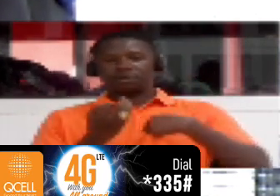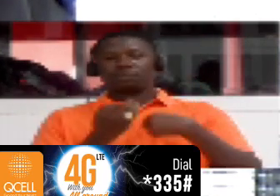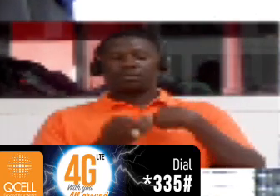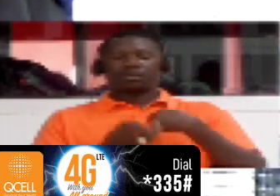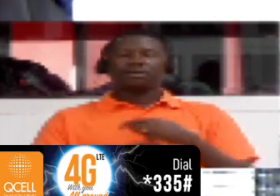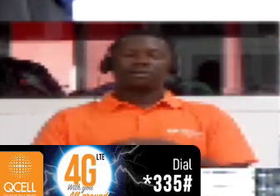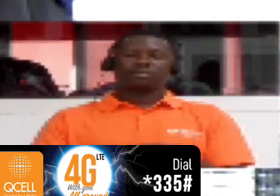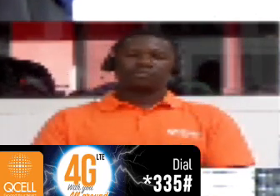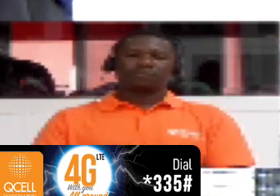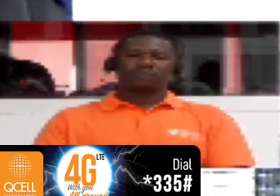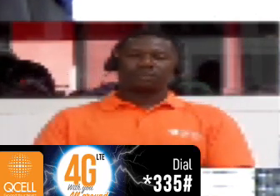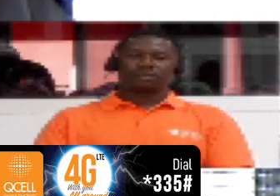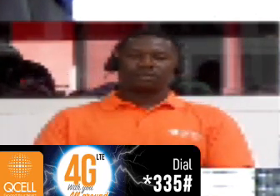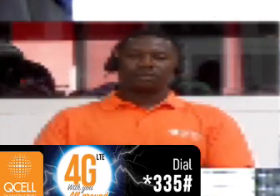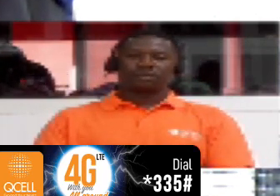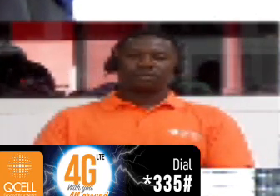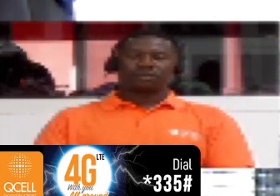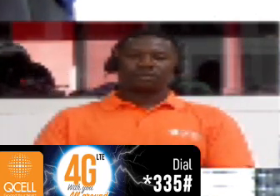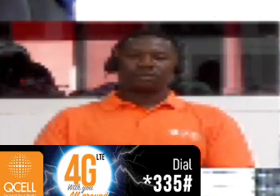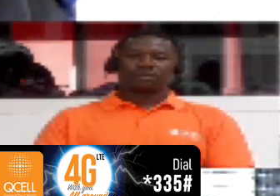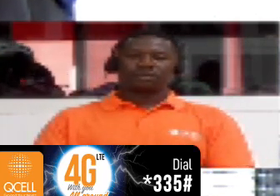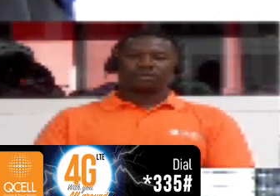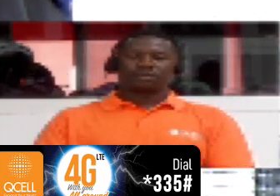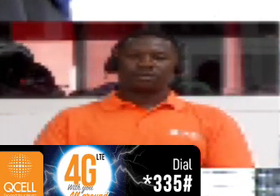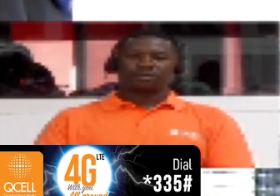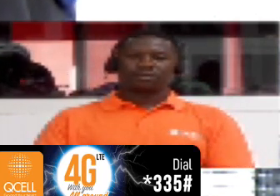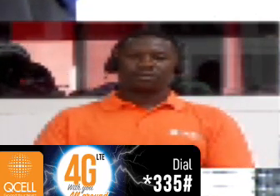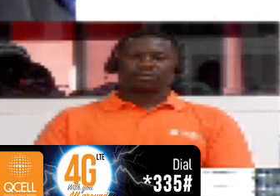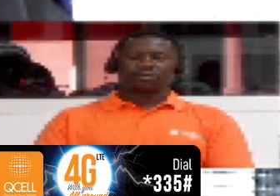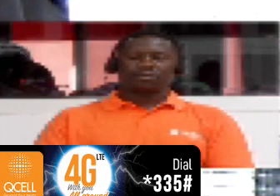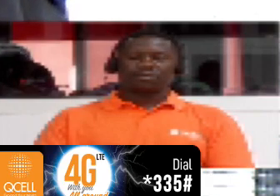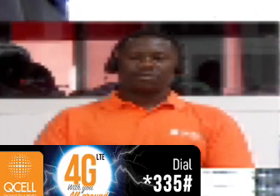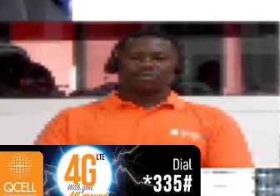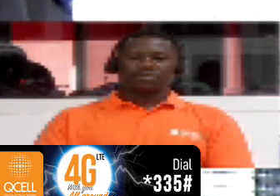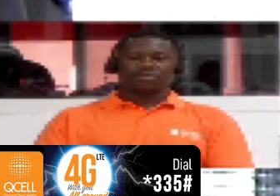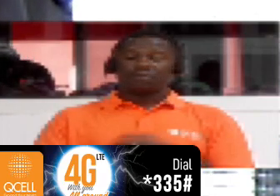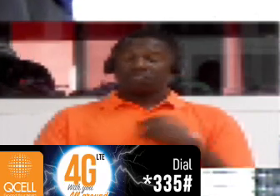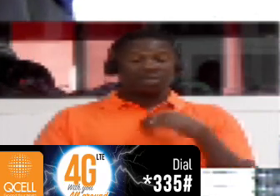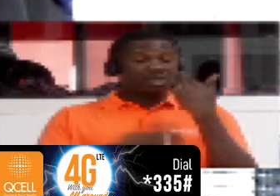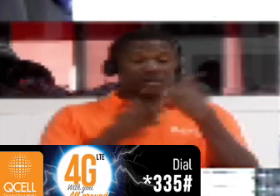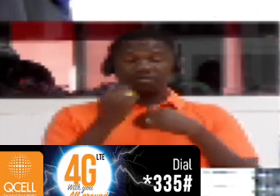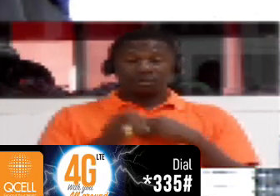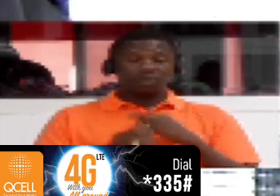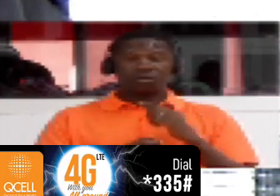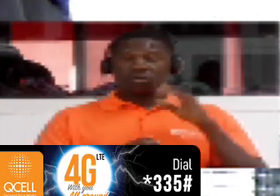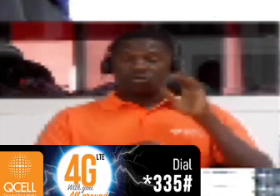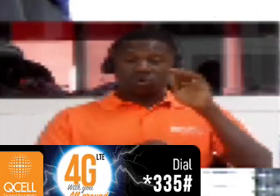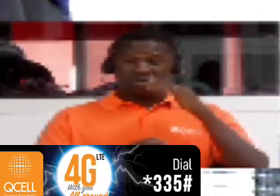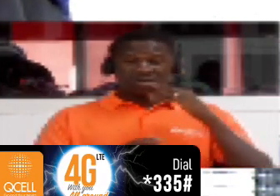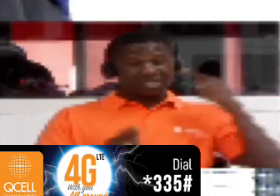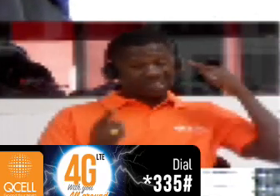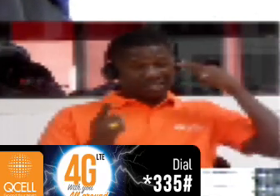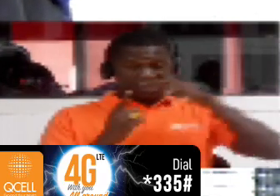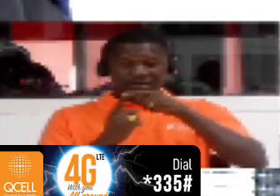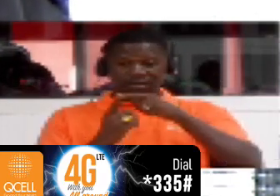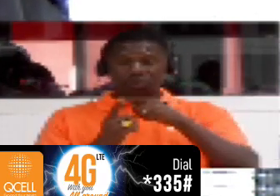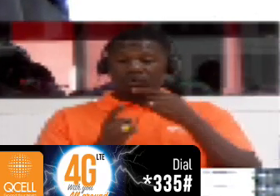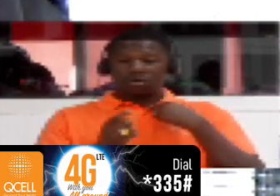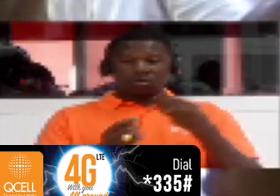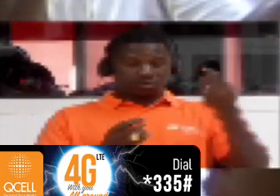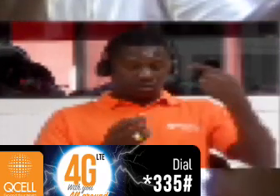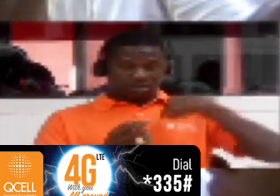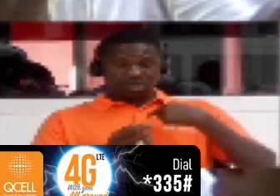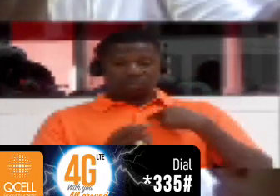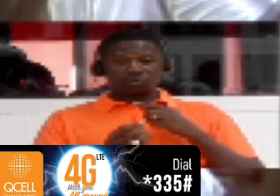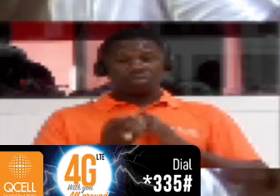Mamin Kalamuta, Buso Ma Kalamuta. It all can they call, in element they call directly. I have never been called directly. Whatever comes to me has to pass